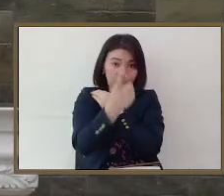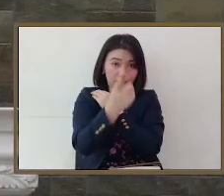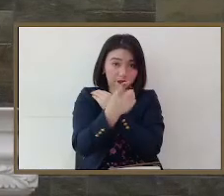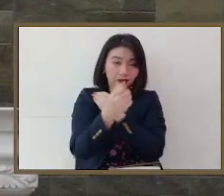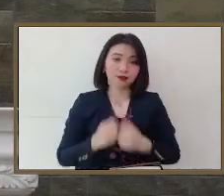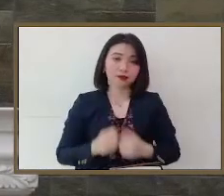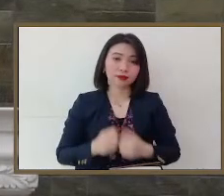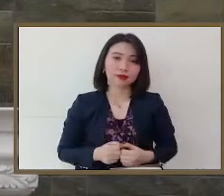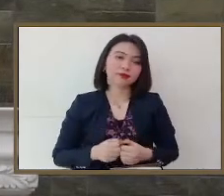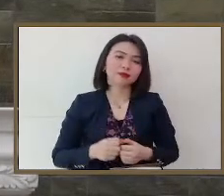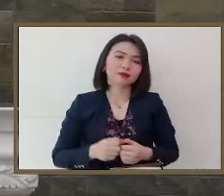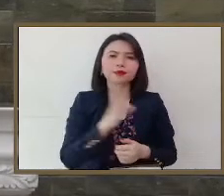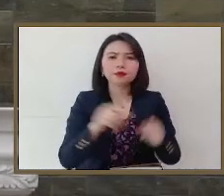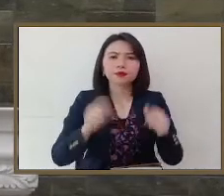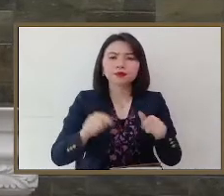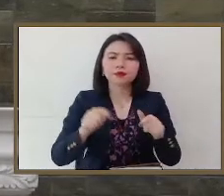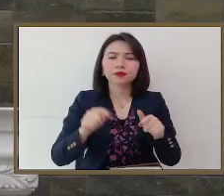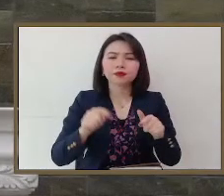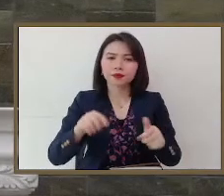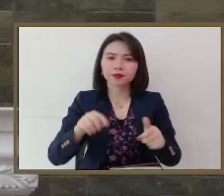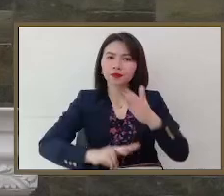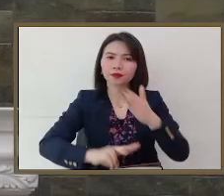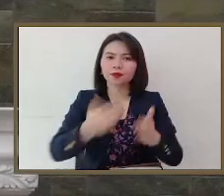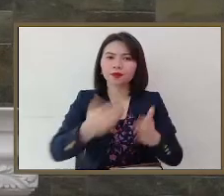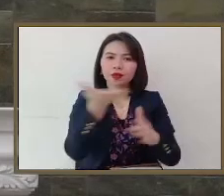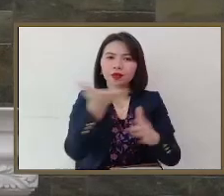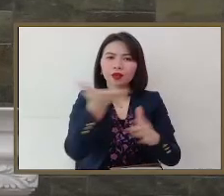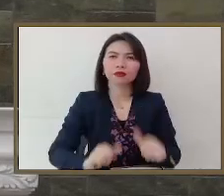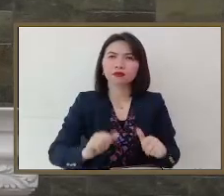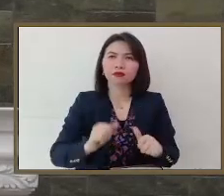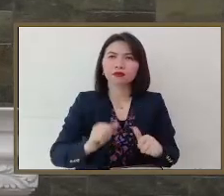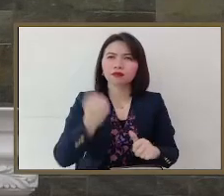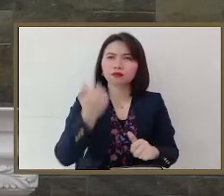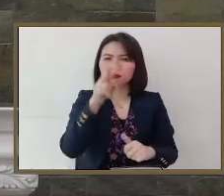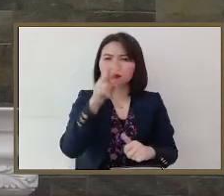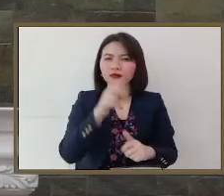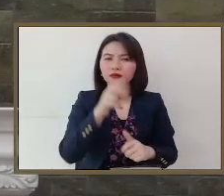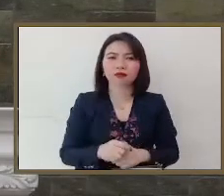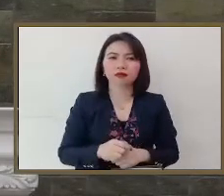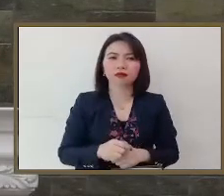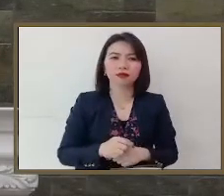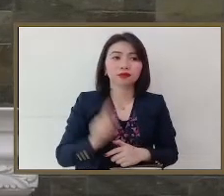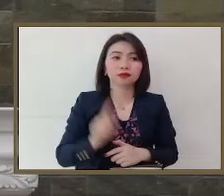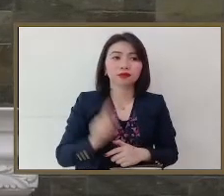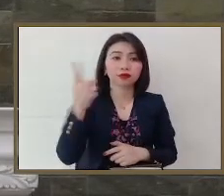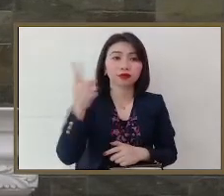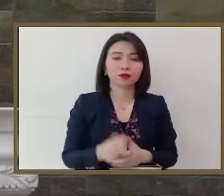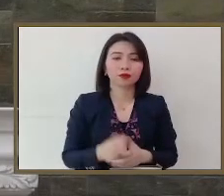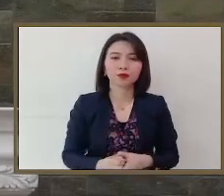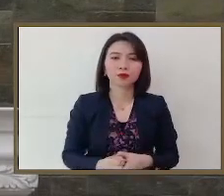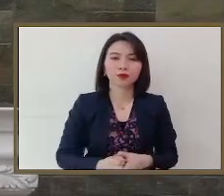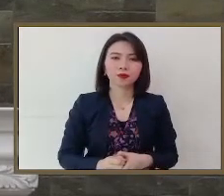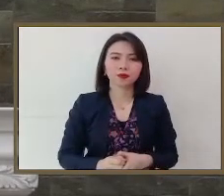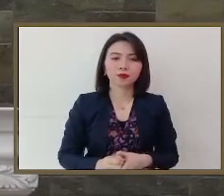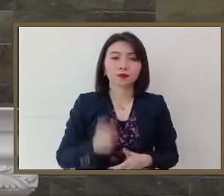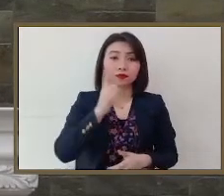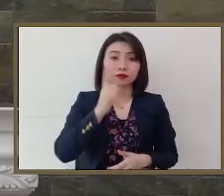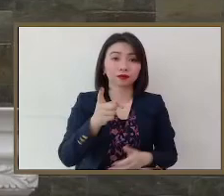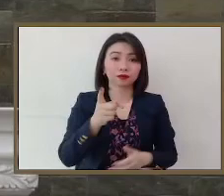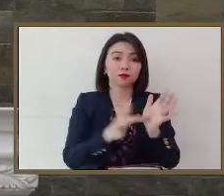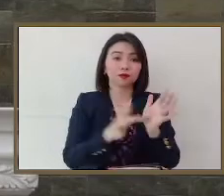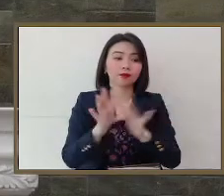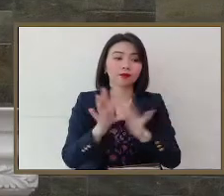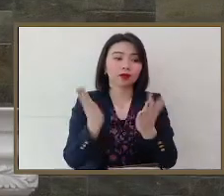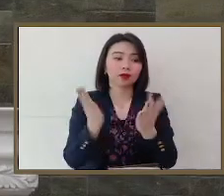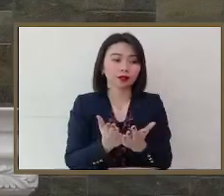so in this passage, mga kapatid, makikita po natin sa una pa lamang, ang sabi ng Biblia,